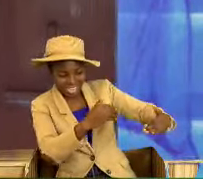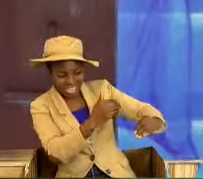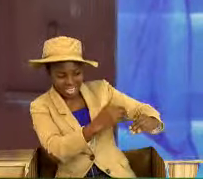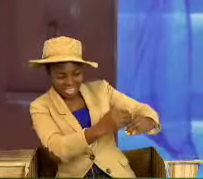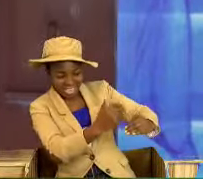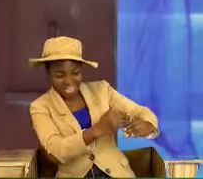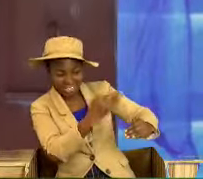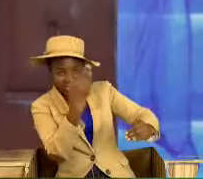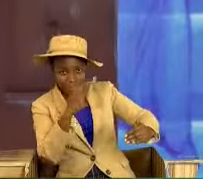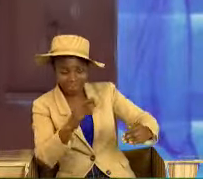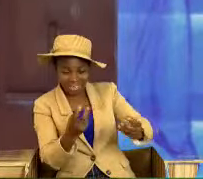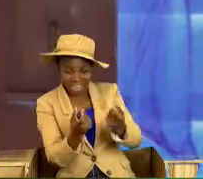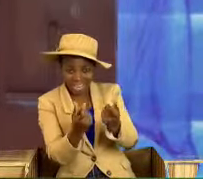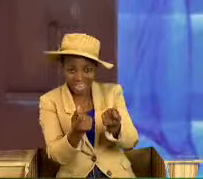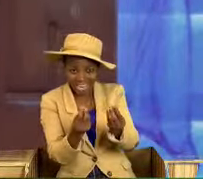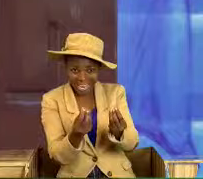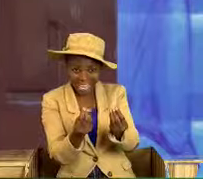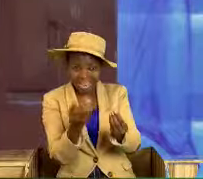land of